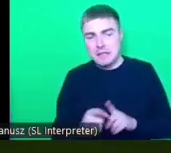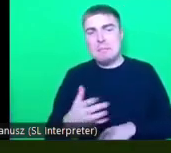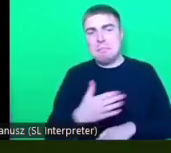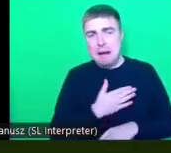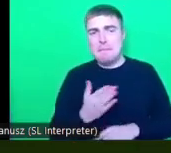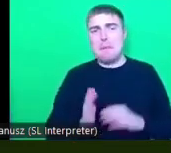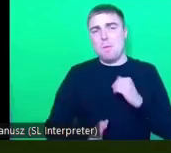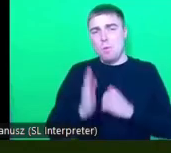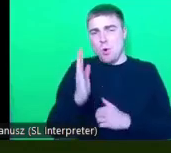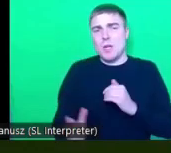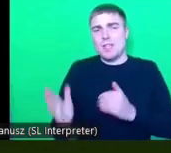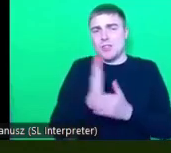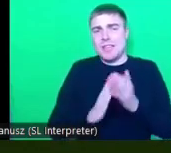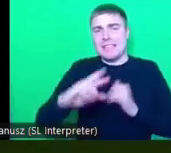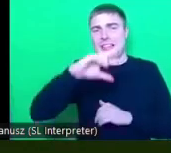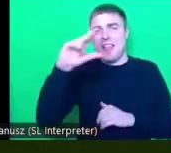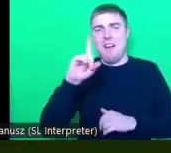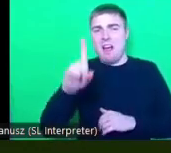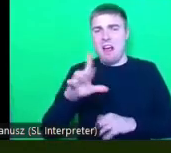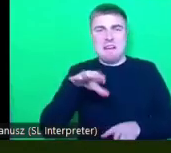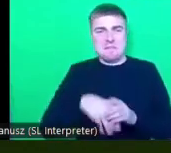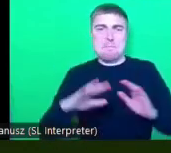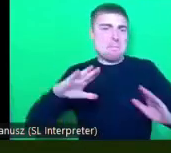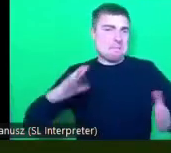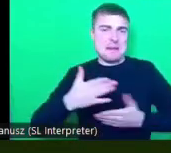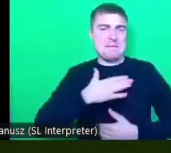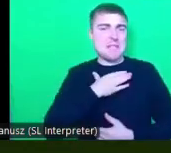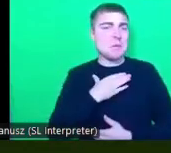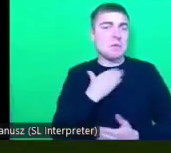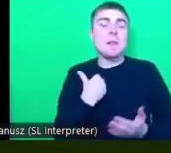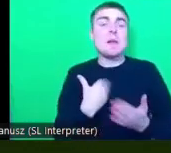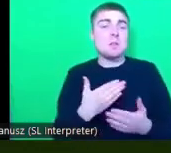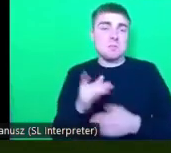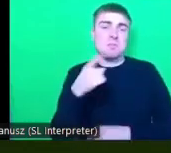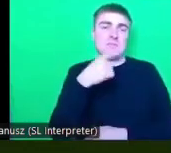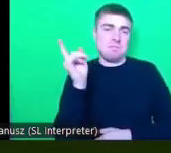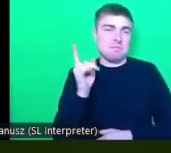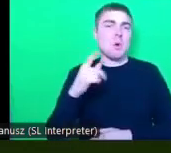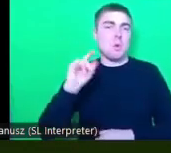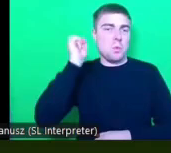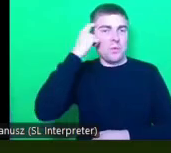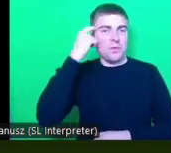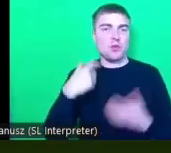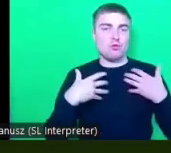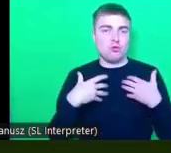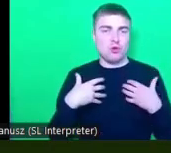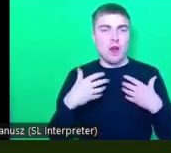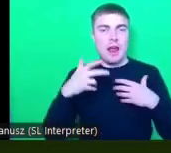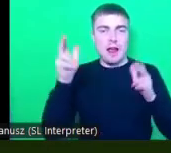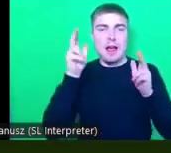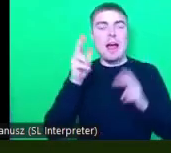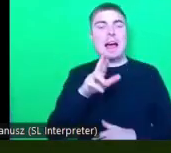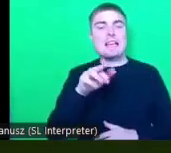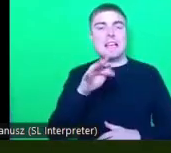any reproducing wolves in this area. So in this area, before the wolves returned in the 1980s, it's